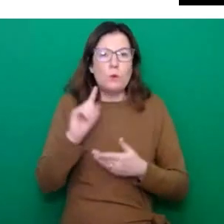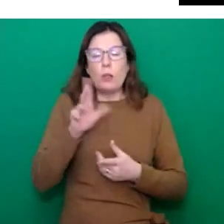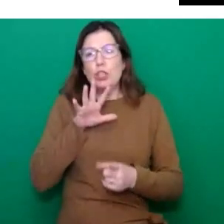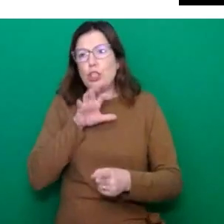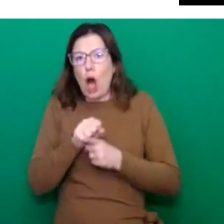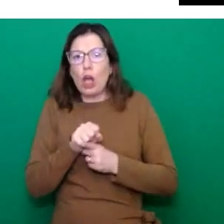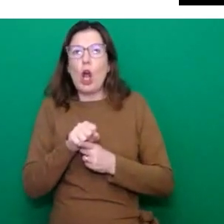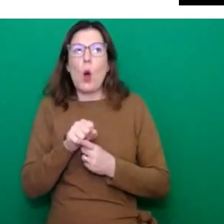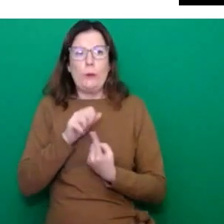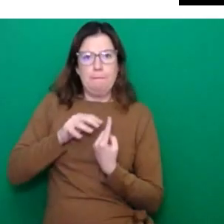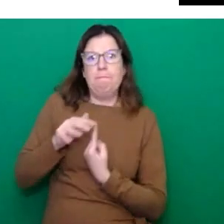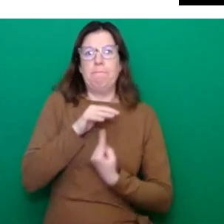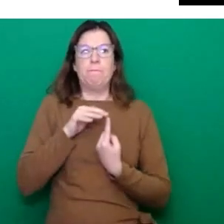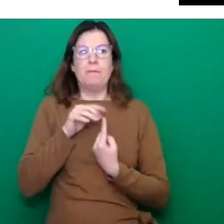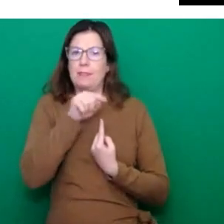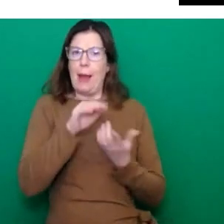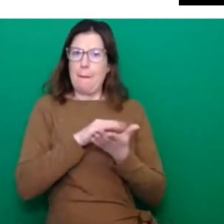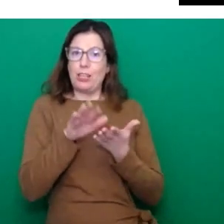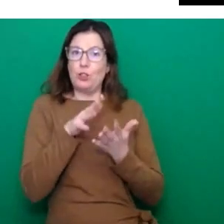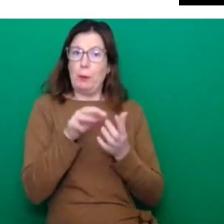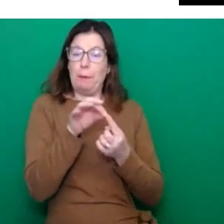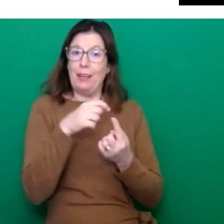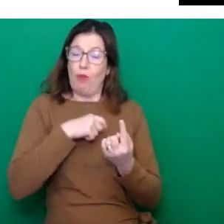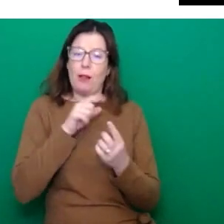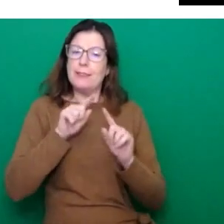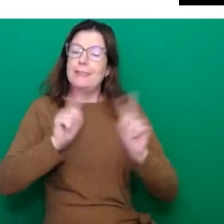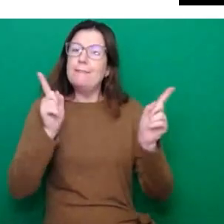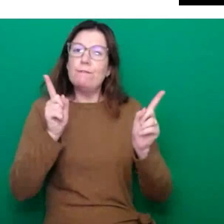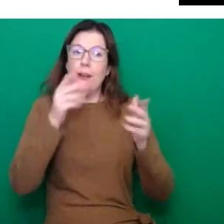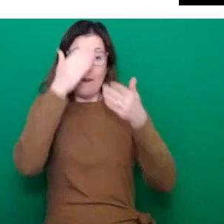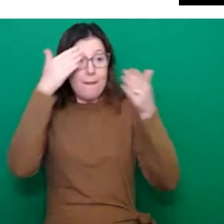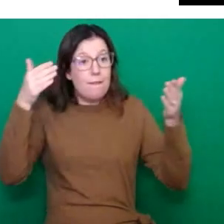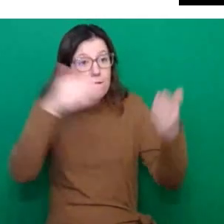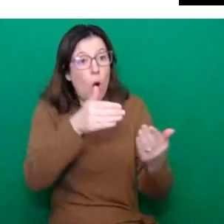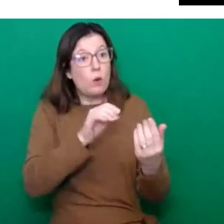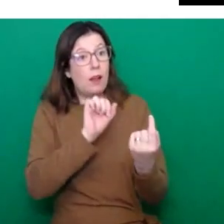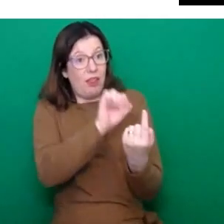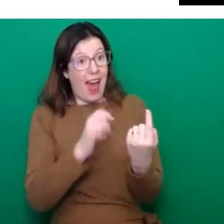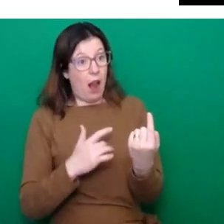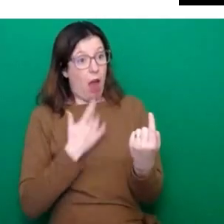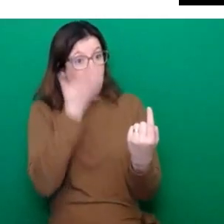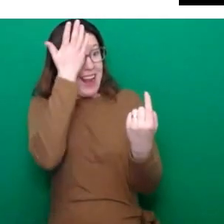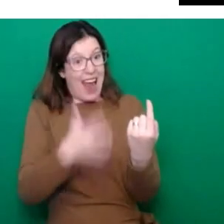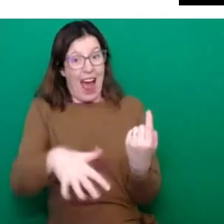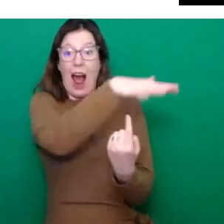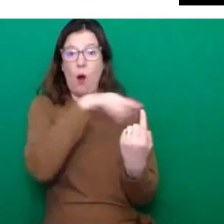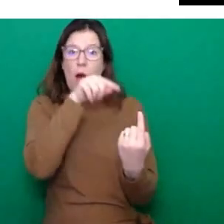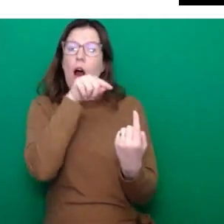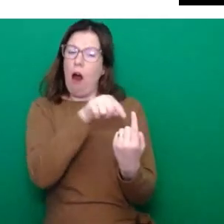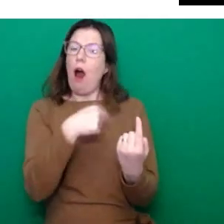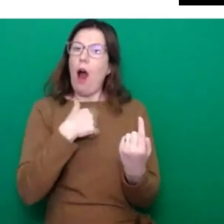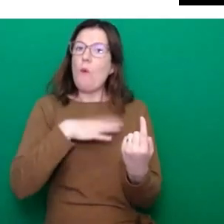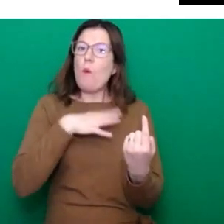sort of everything surrounding it. But the MHWP role really focuses on perhaps what's going on in their life now. And that really attracted me to